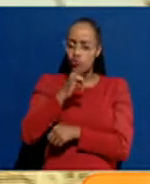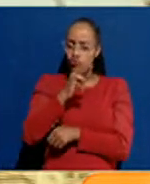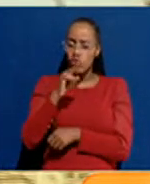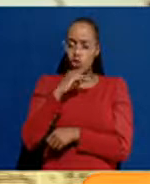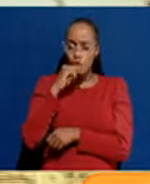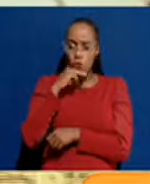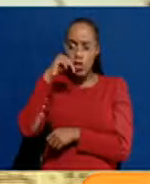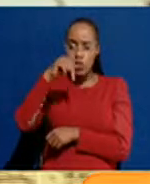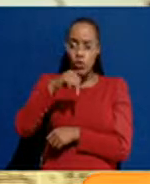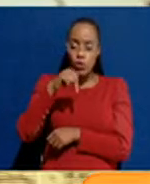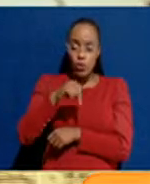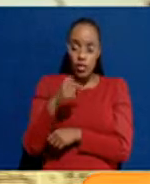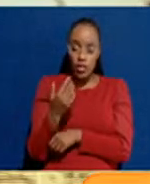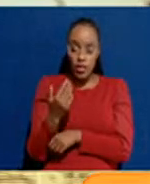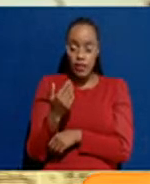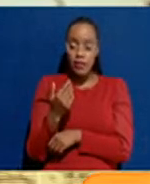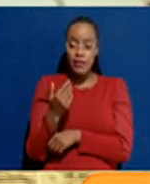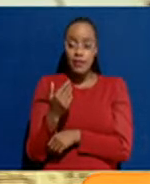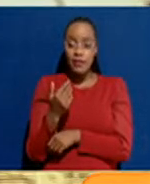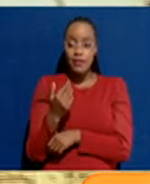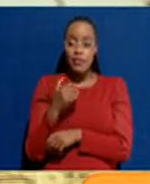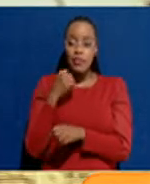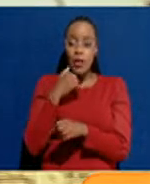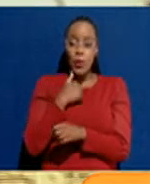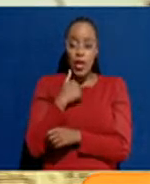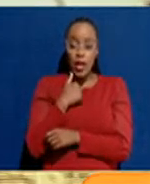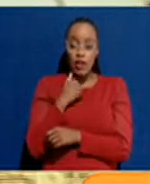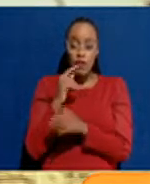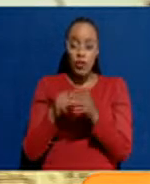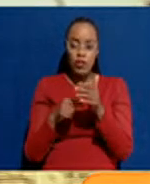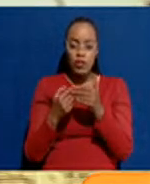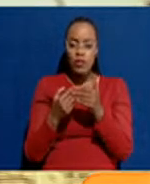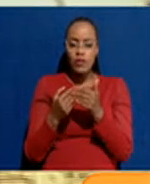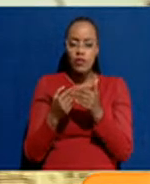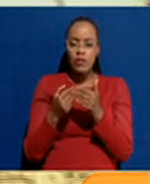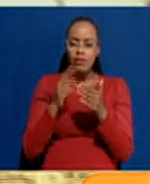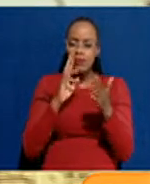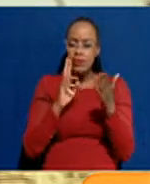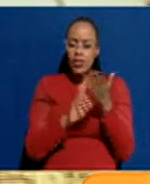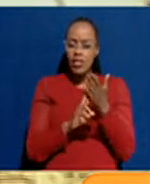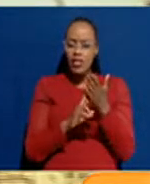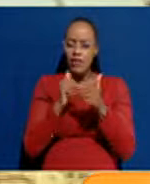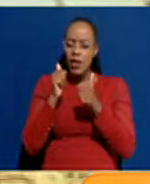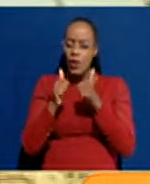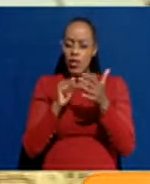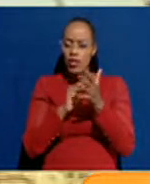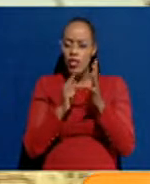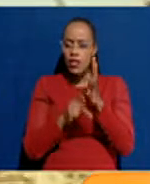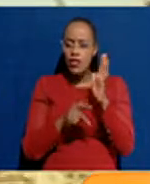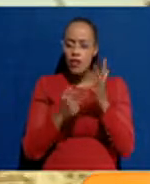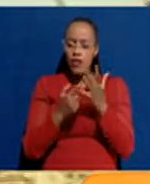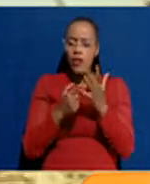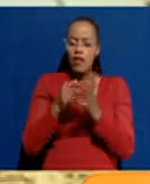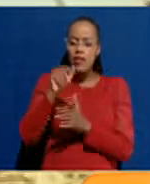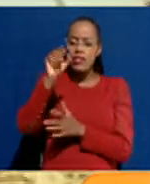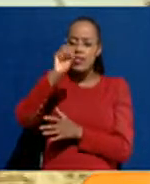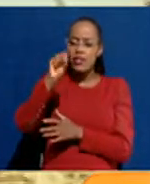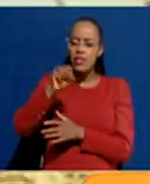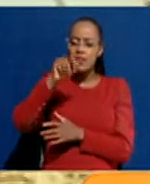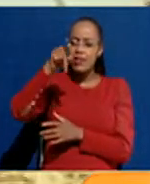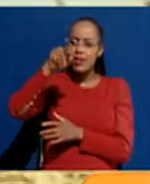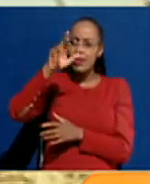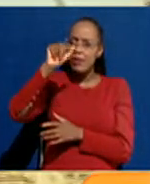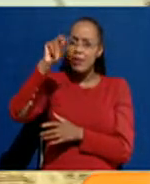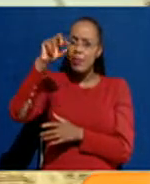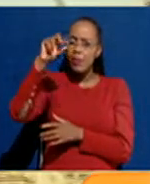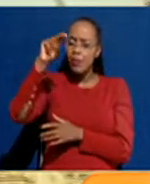to the listening public. We do have what is called spinning reserves. What we mean by spinning reserves, Sam, is